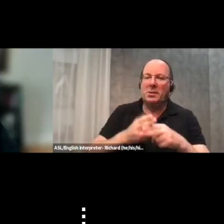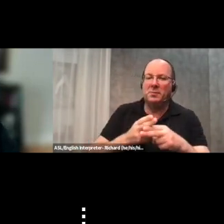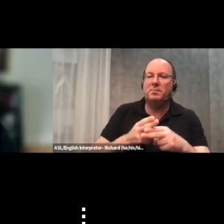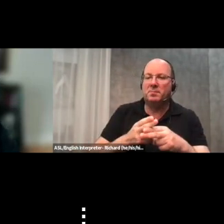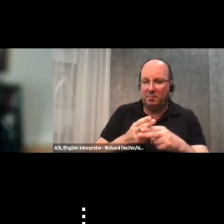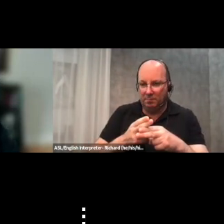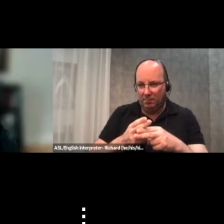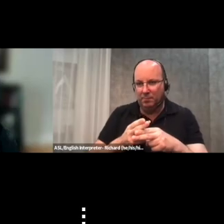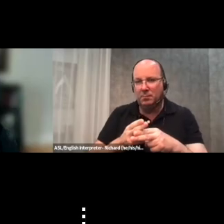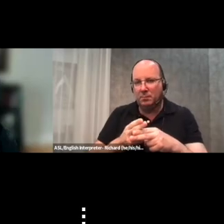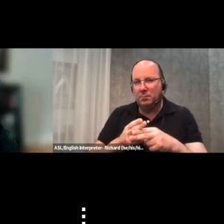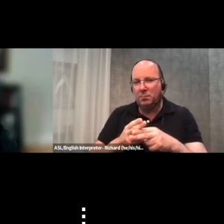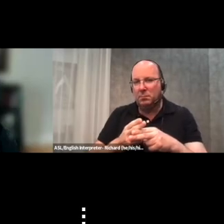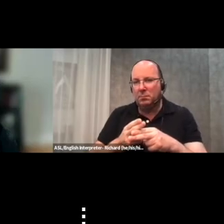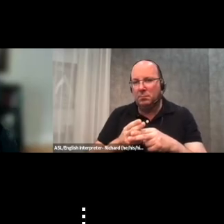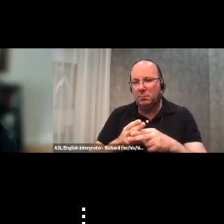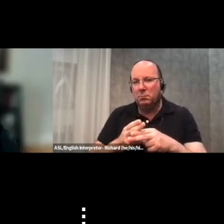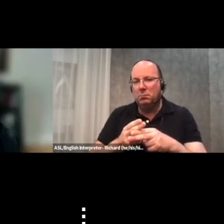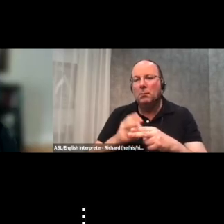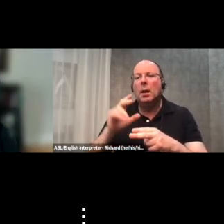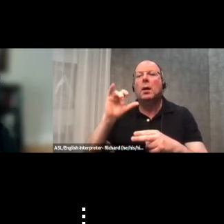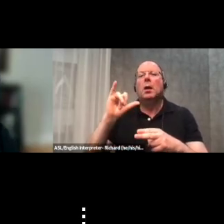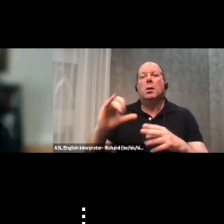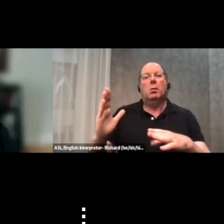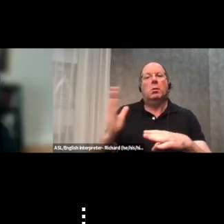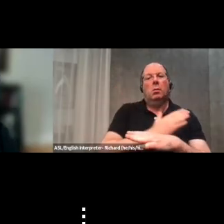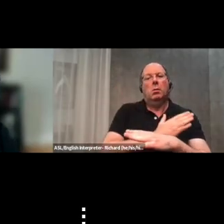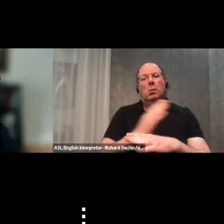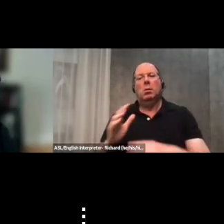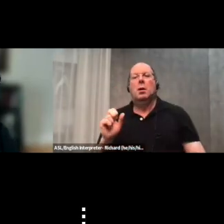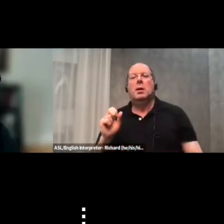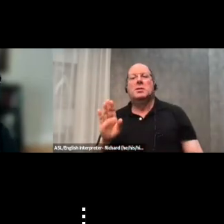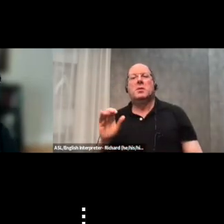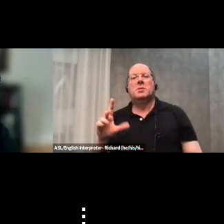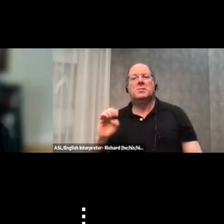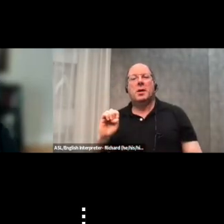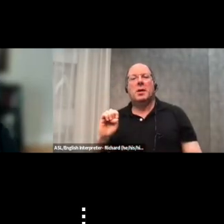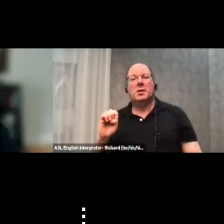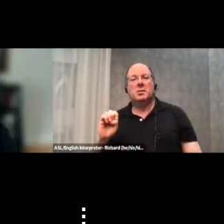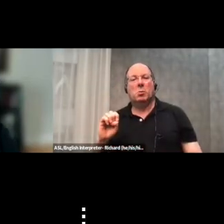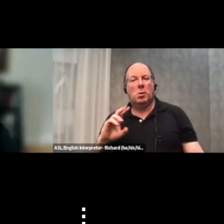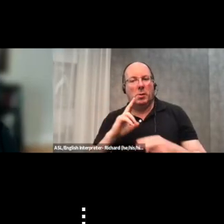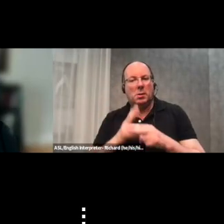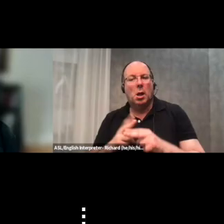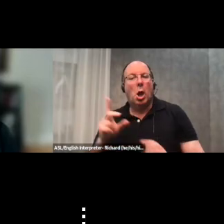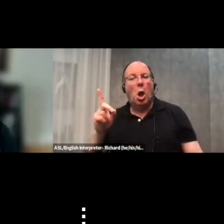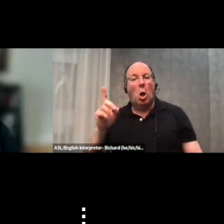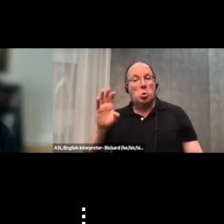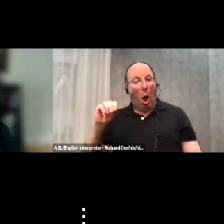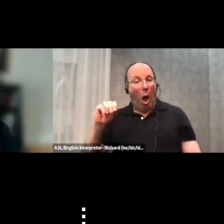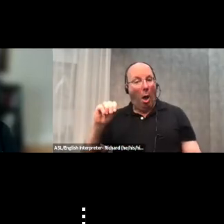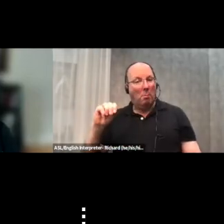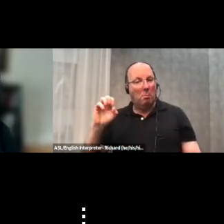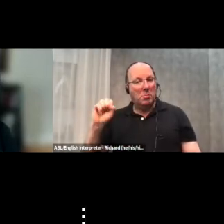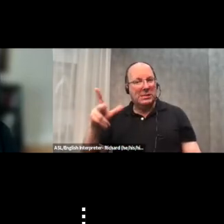the opposite, the other end of the spectrum when it comes to subspace. I do want to mention that dom space does